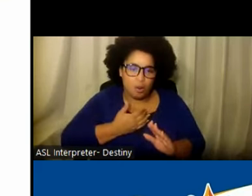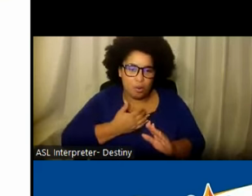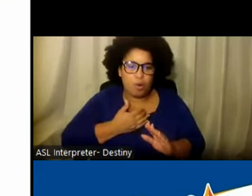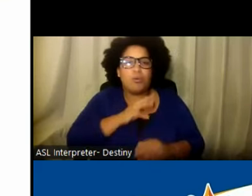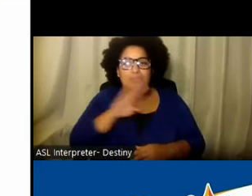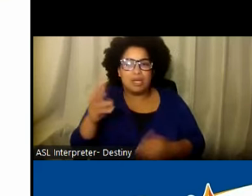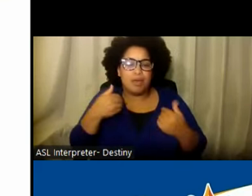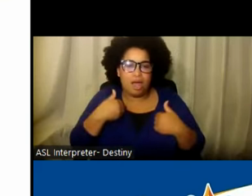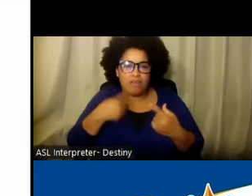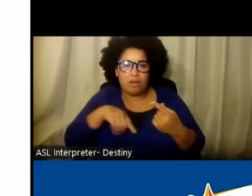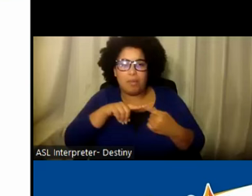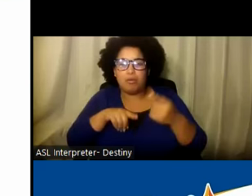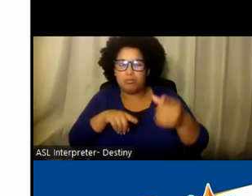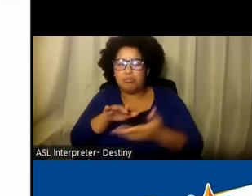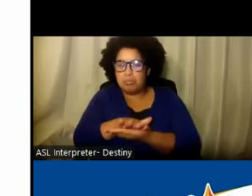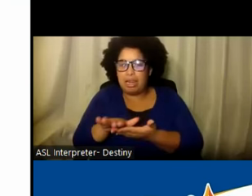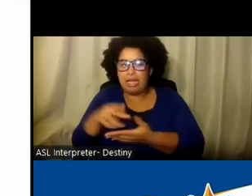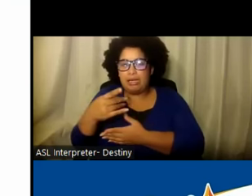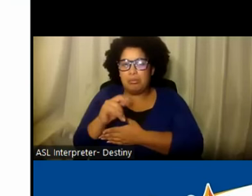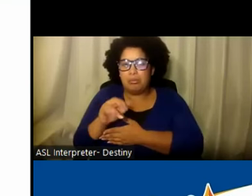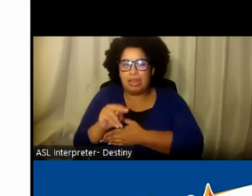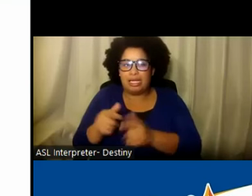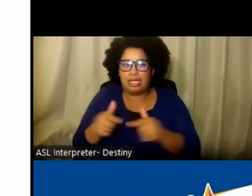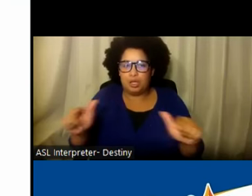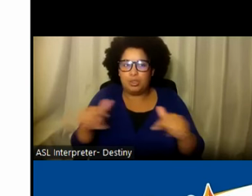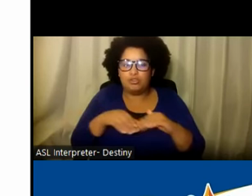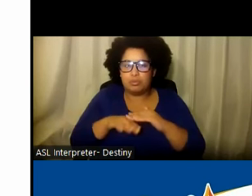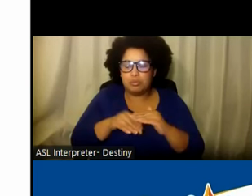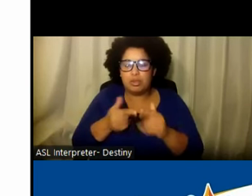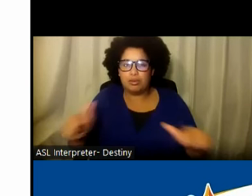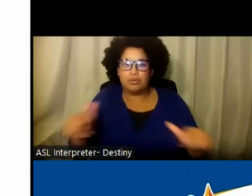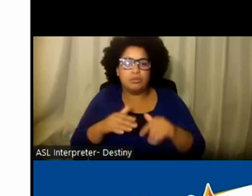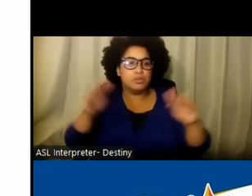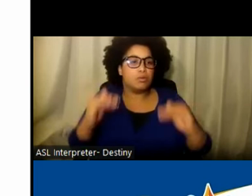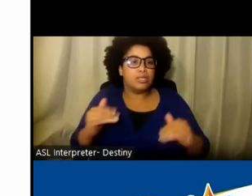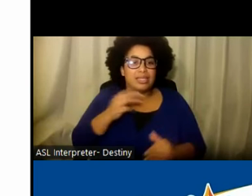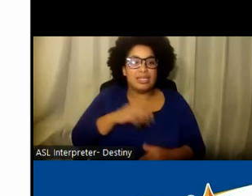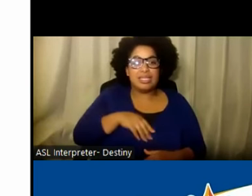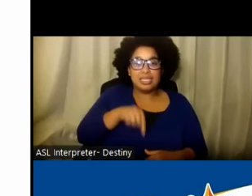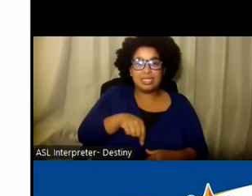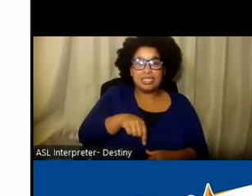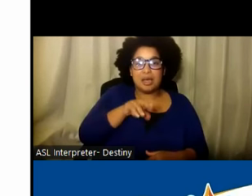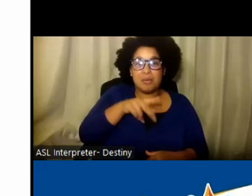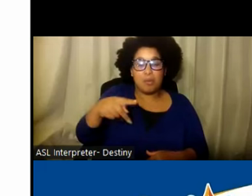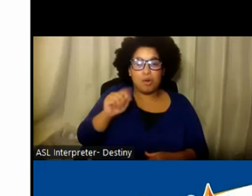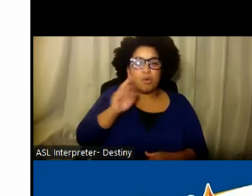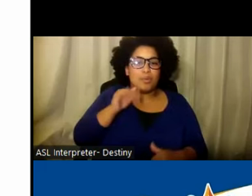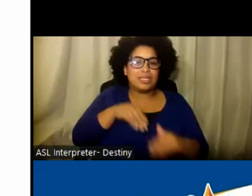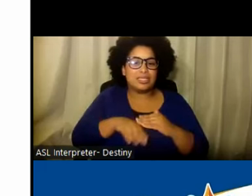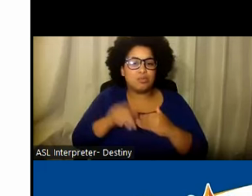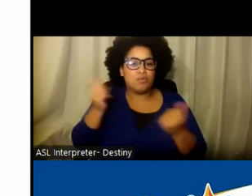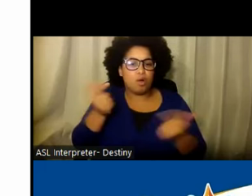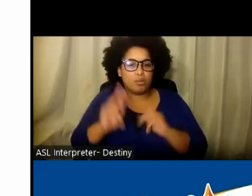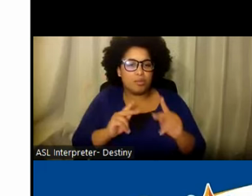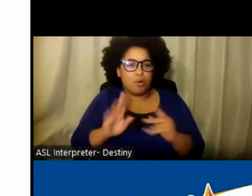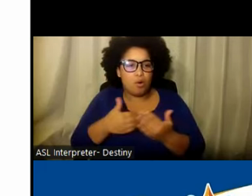well. Next slide, please. This PowerPoint, as you all know, will be accessible to everybody. All the